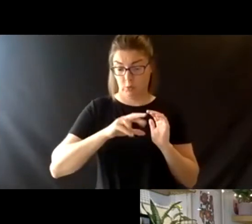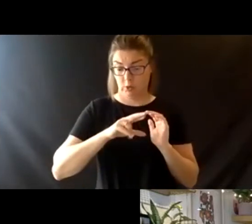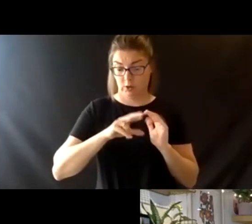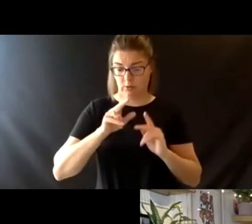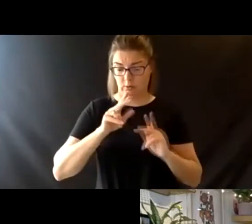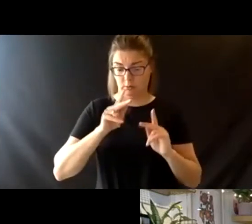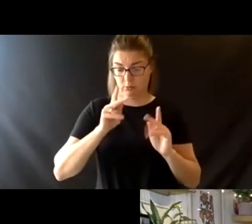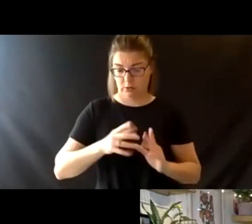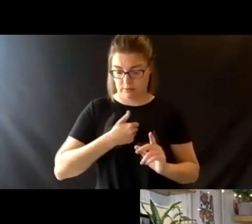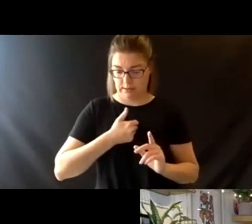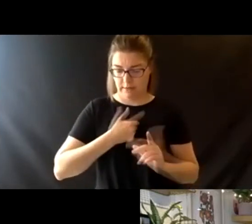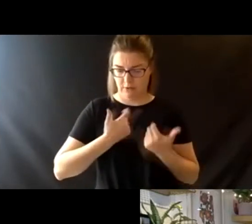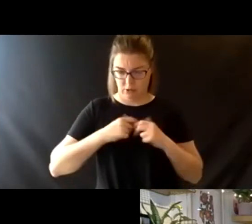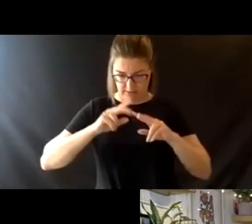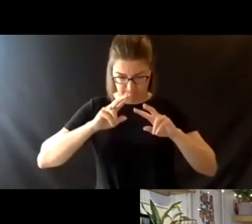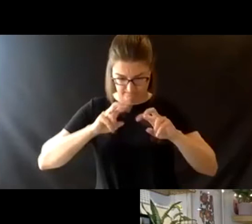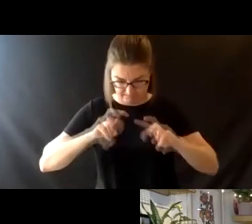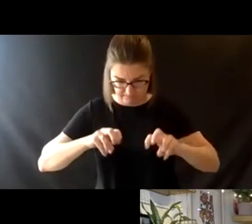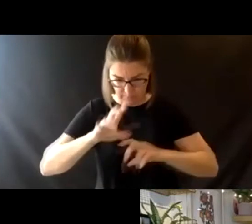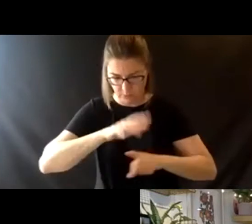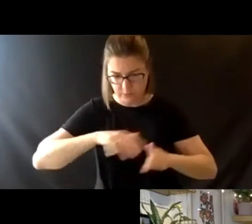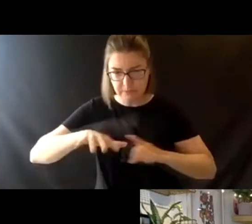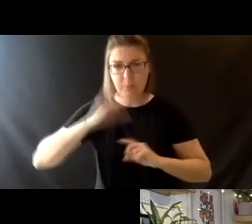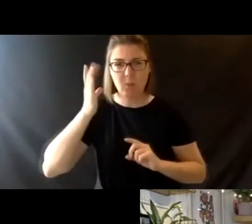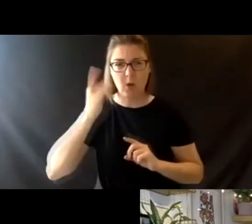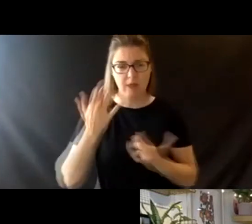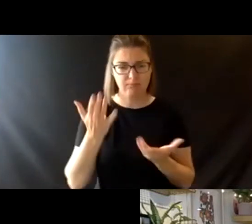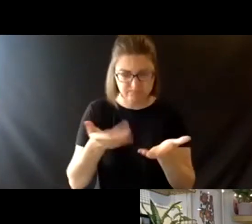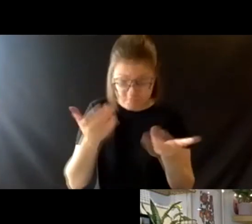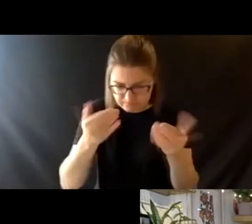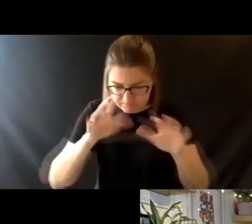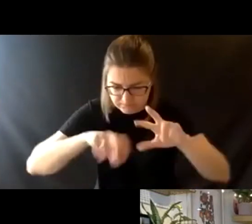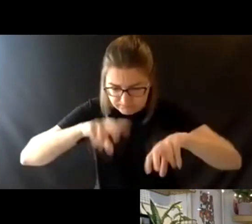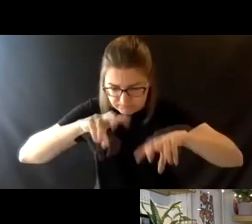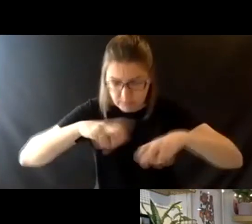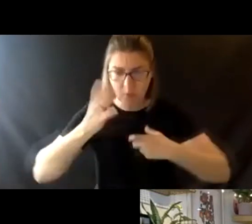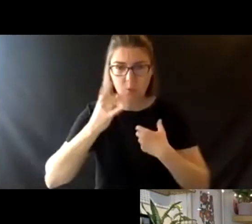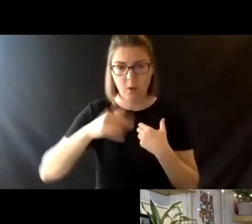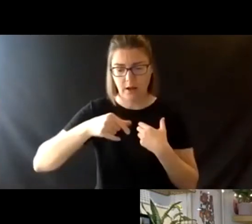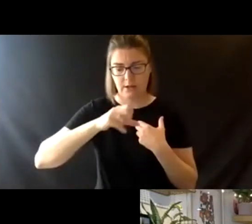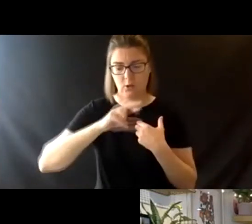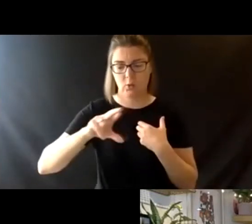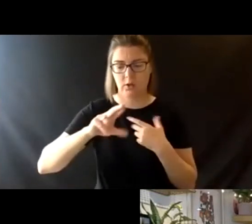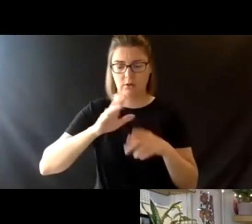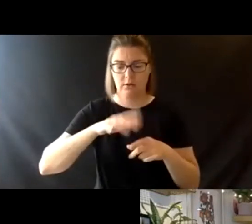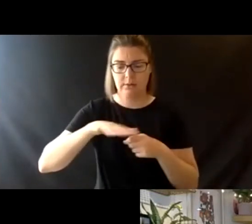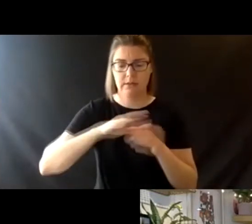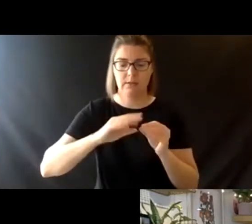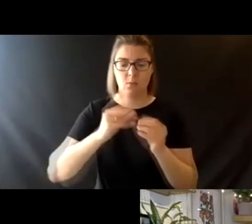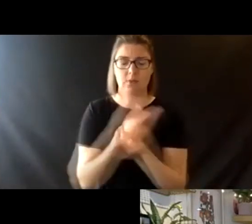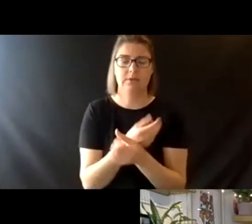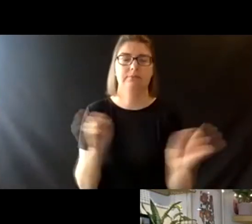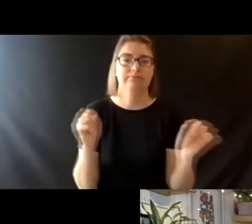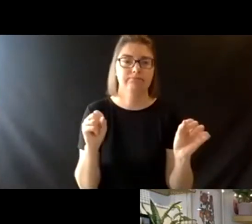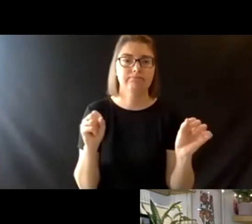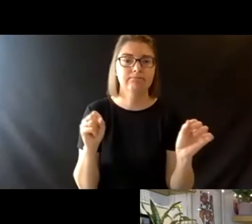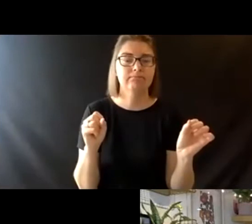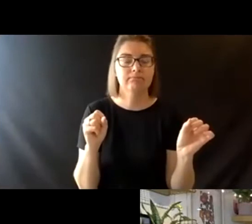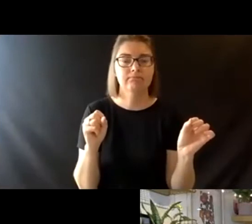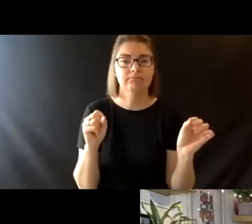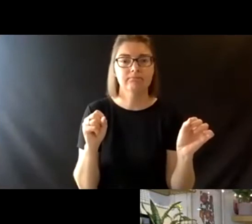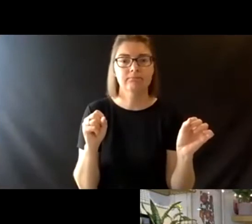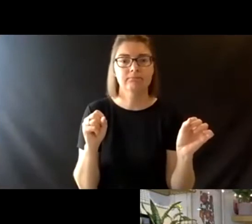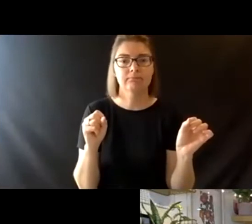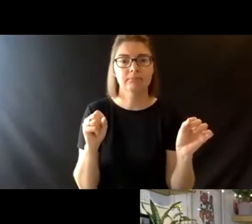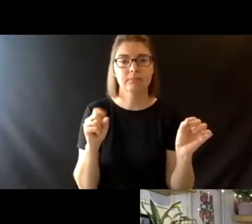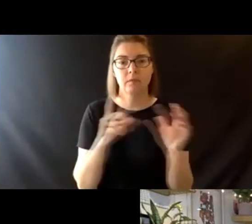these queer spaces more and think about how we can make queer spaces more safe for